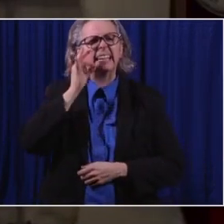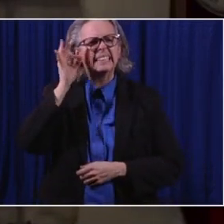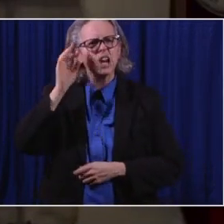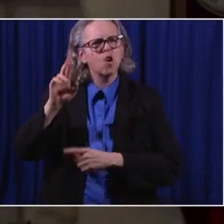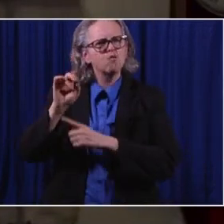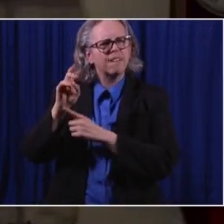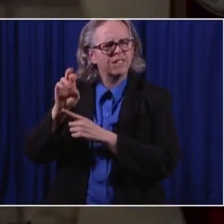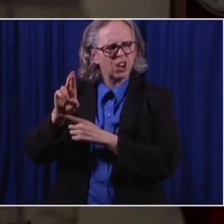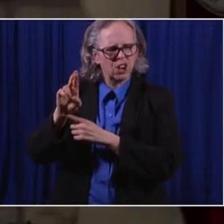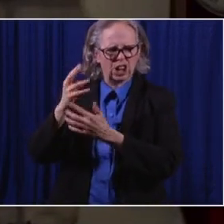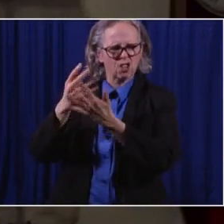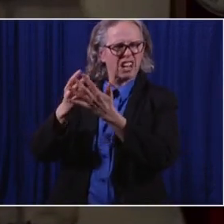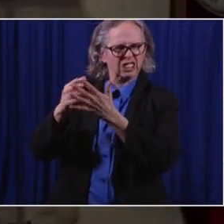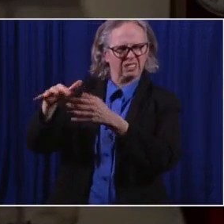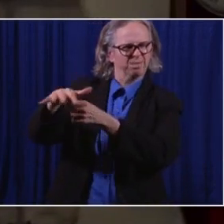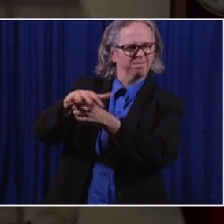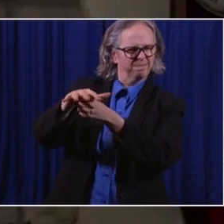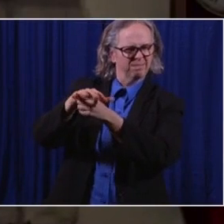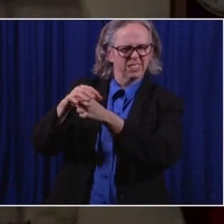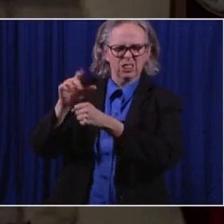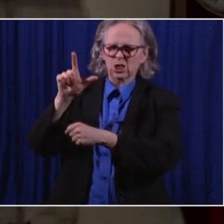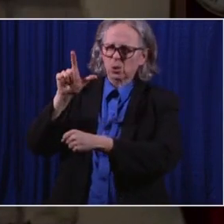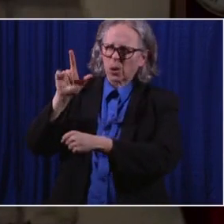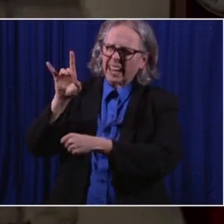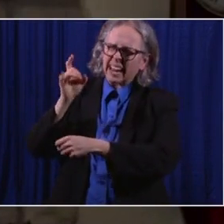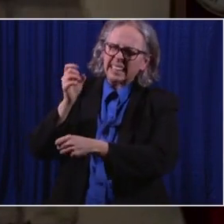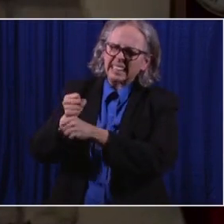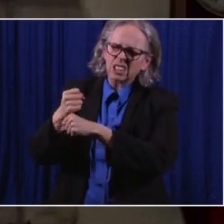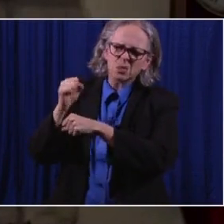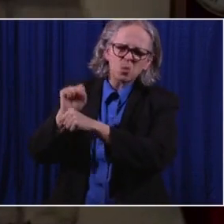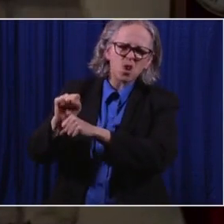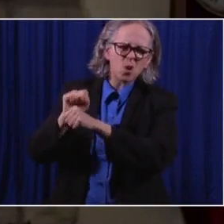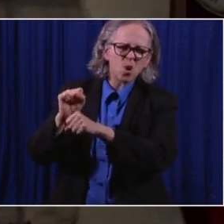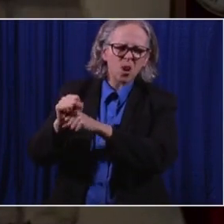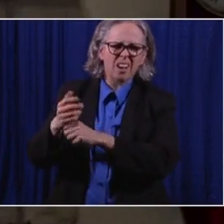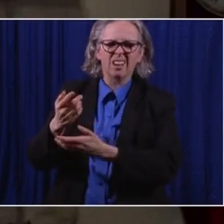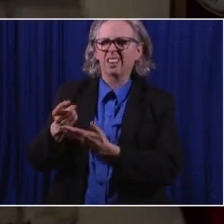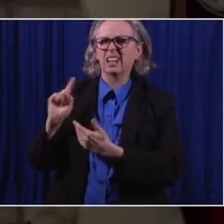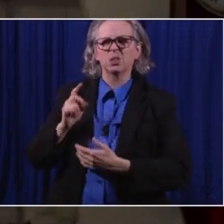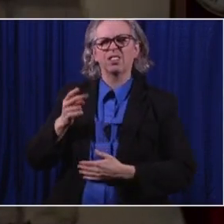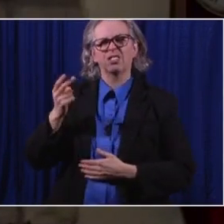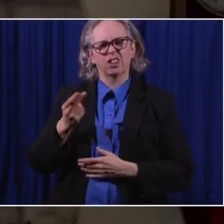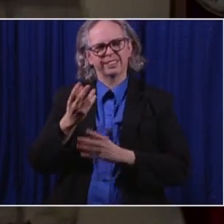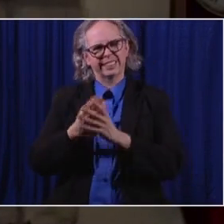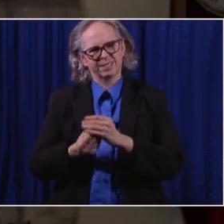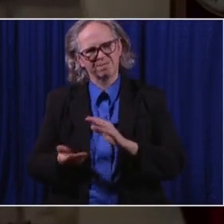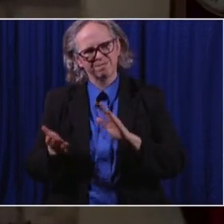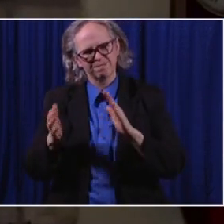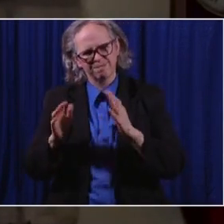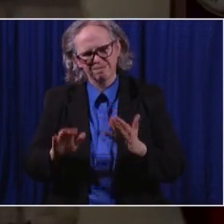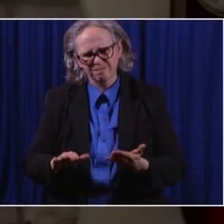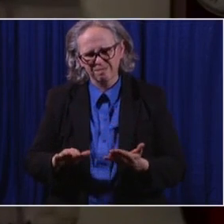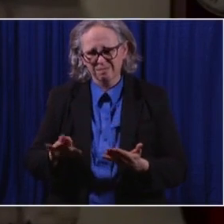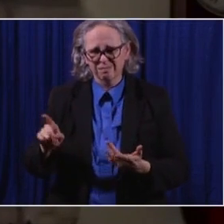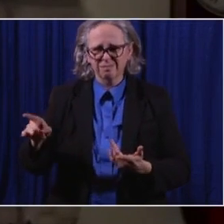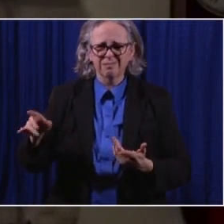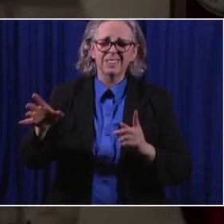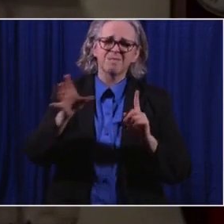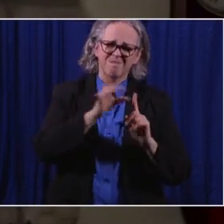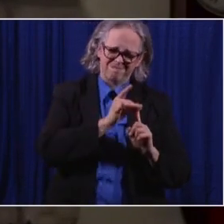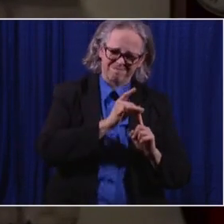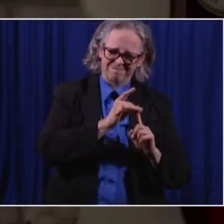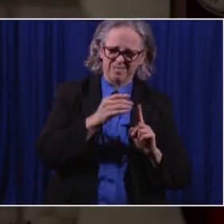died last Thursday. He tested positive for the coronavirus on November 29th. DYS Director Ryan Geese tells